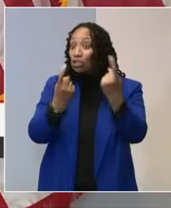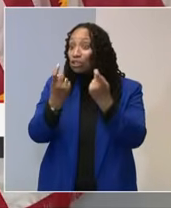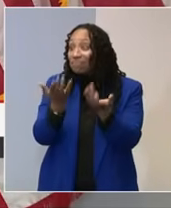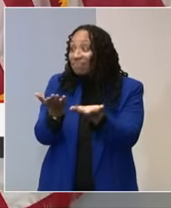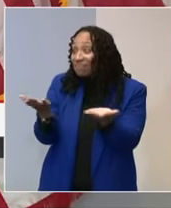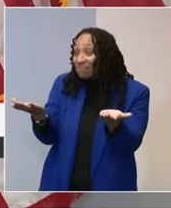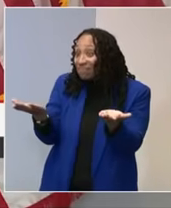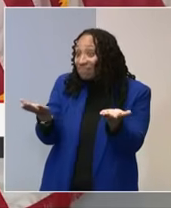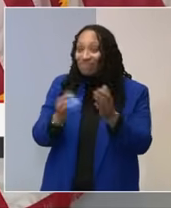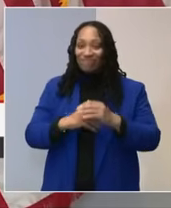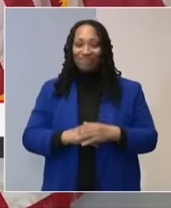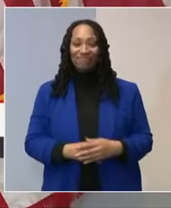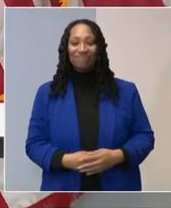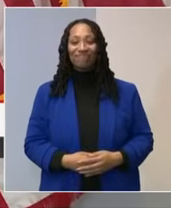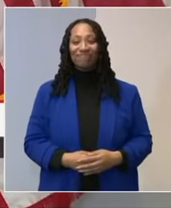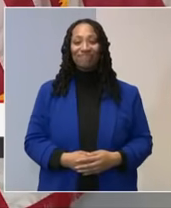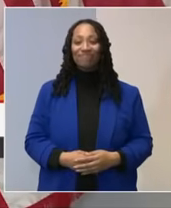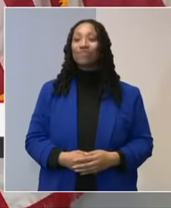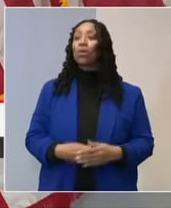Emphasis on a few.